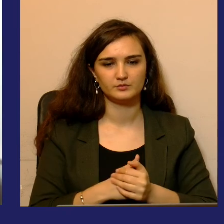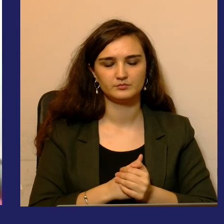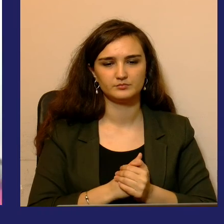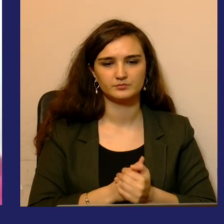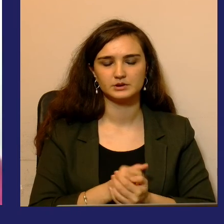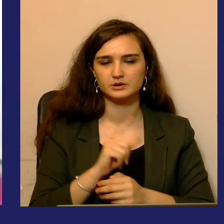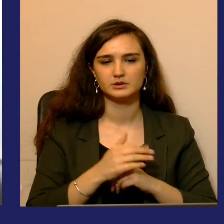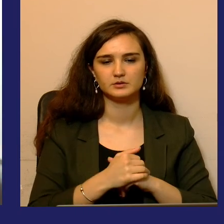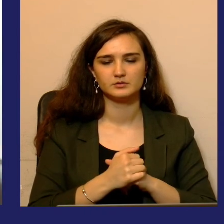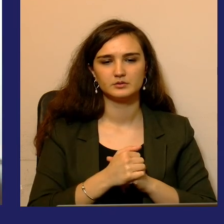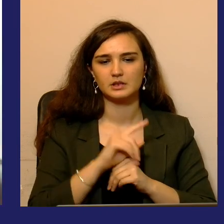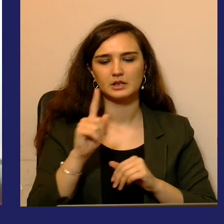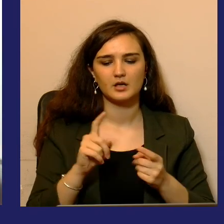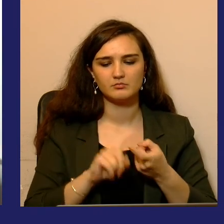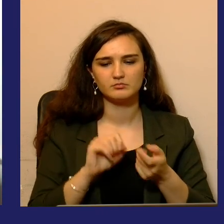do is